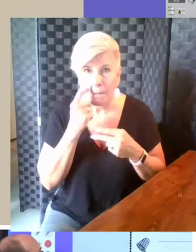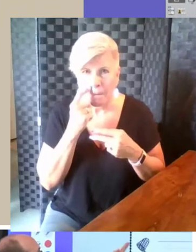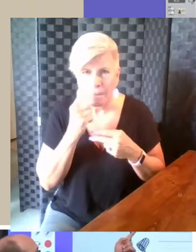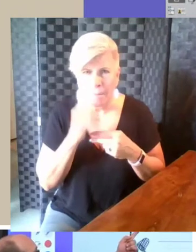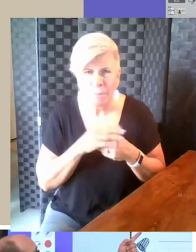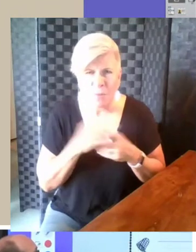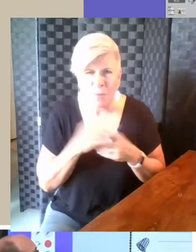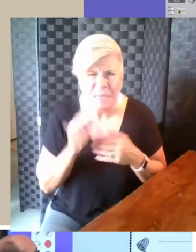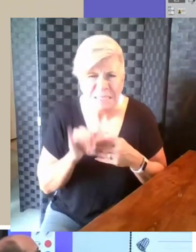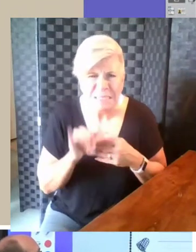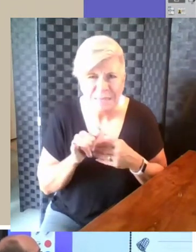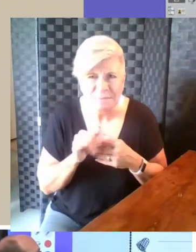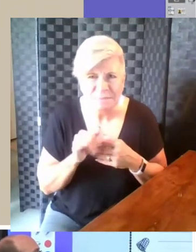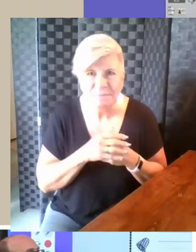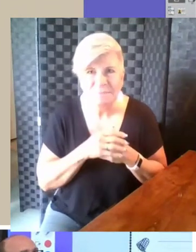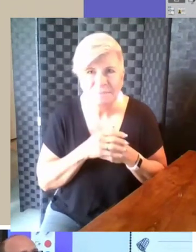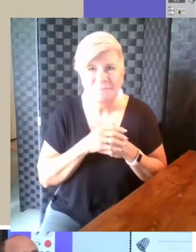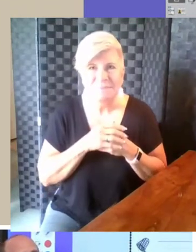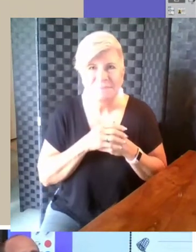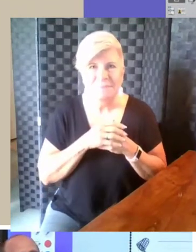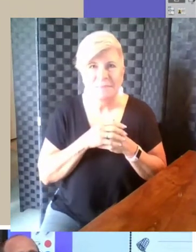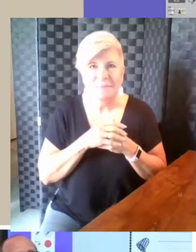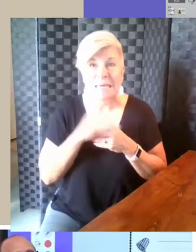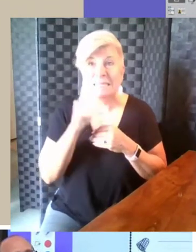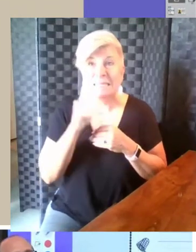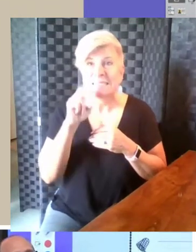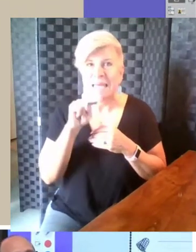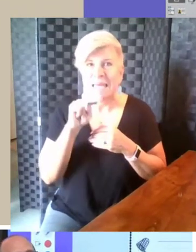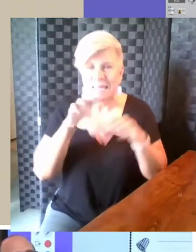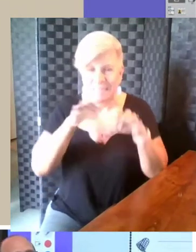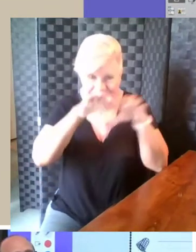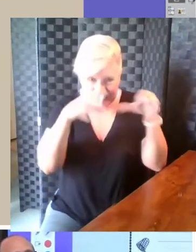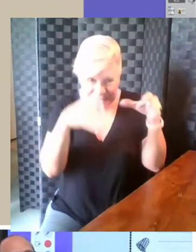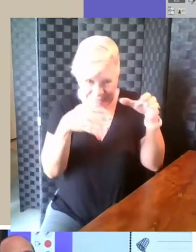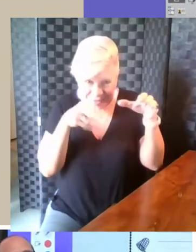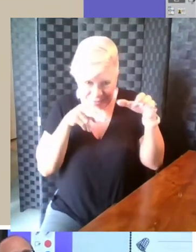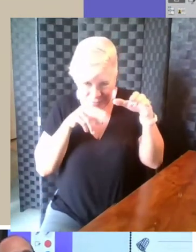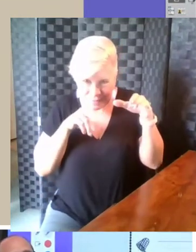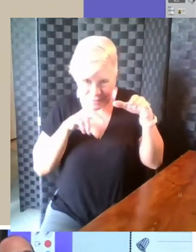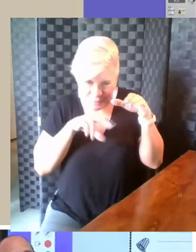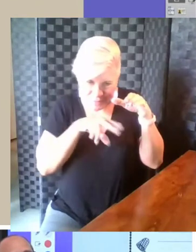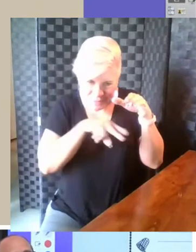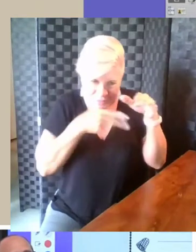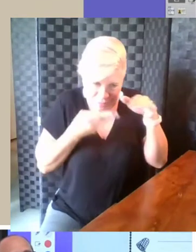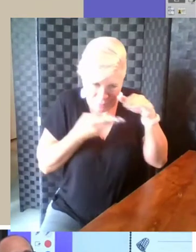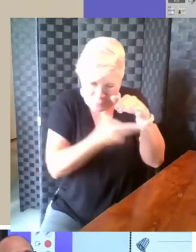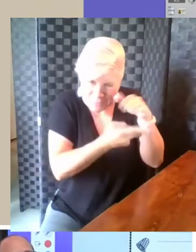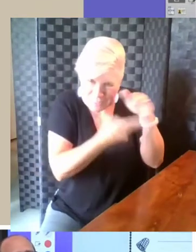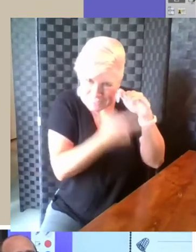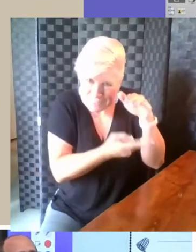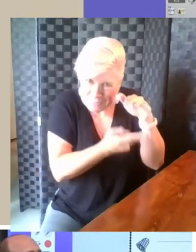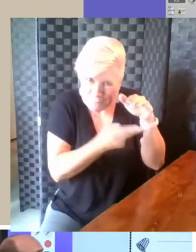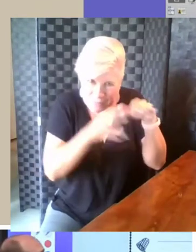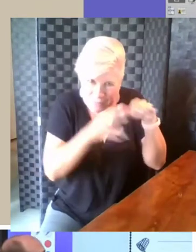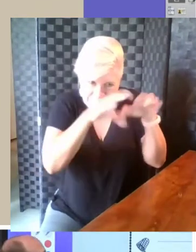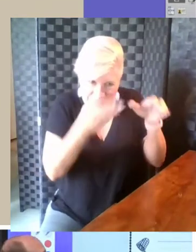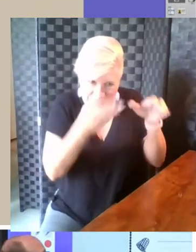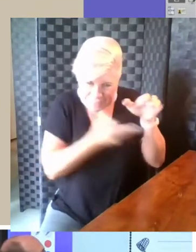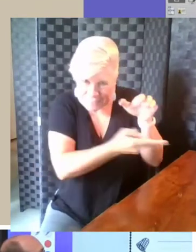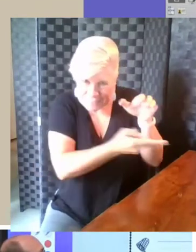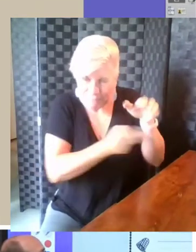What is it? It's a den. A den is where an animal might sleep. It's kind of like a cave or a little nook where they